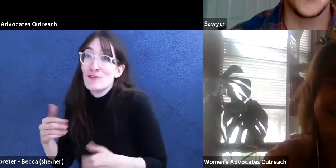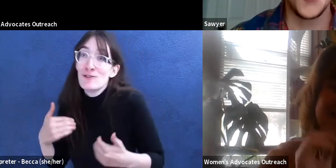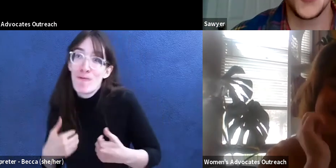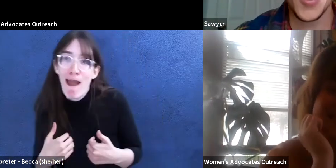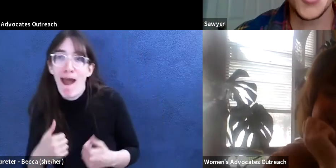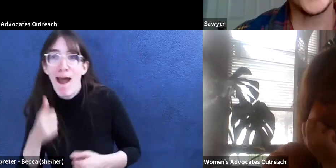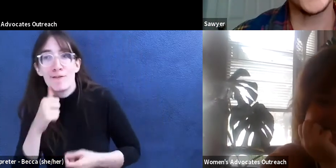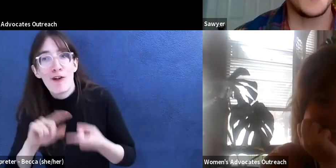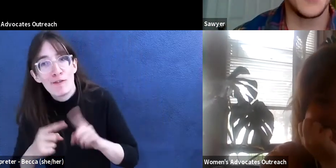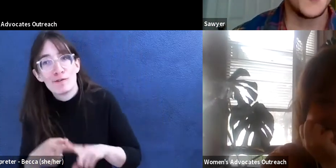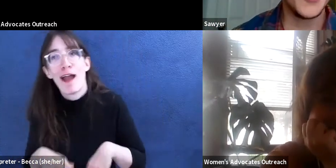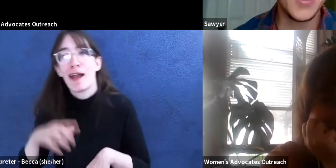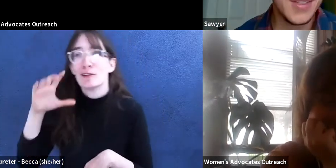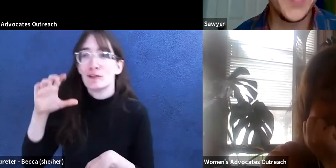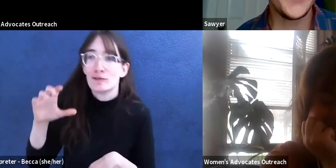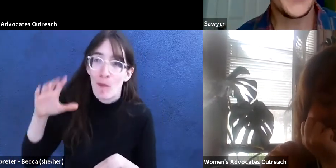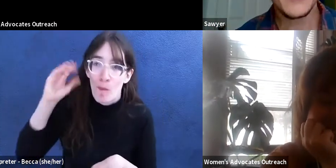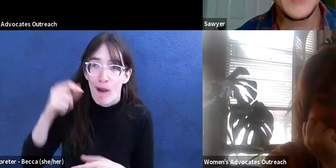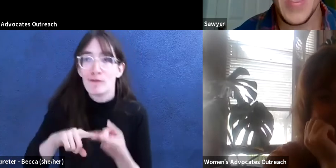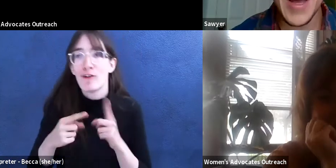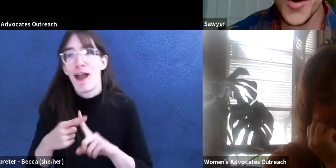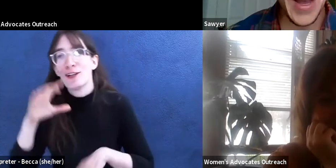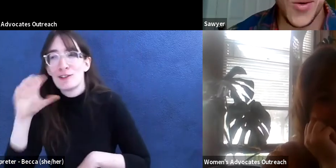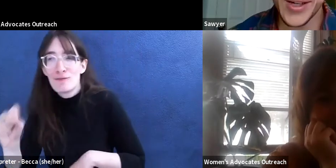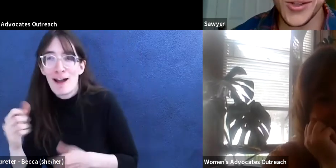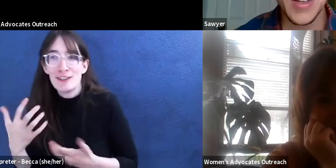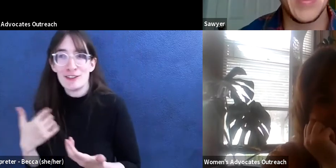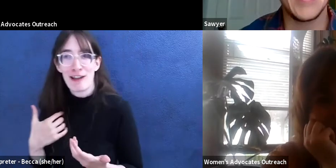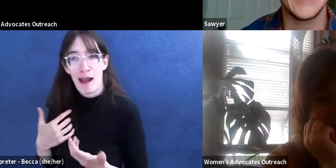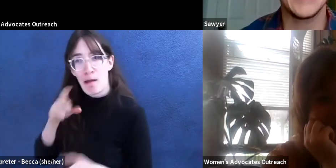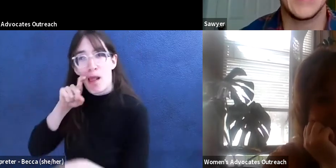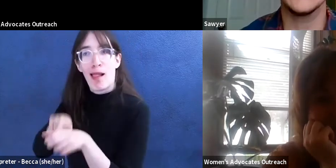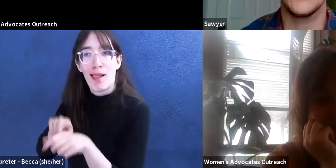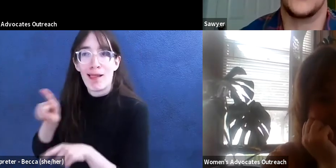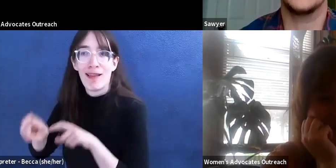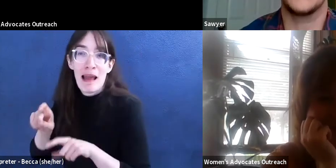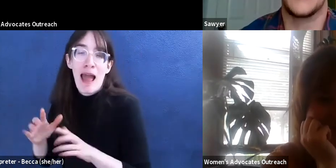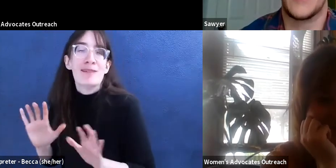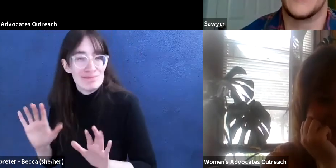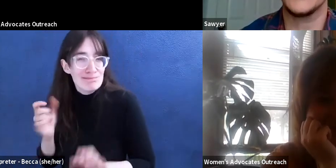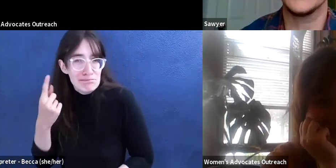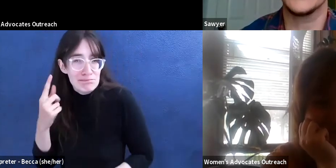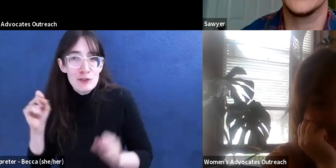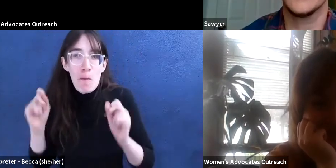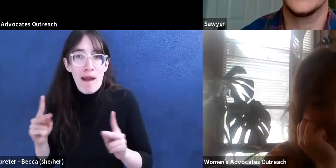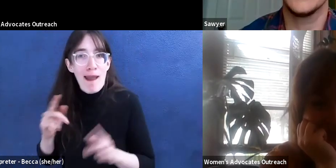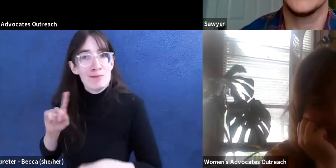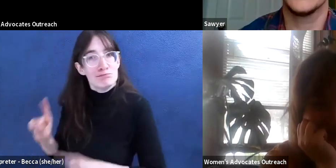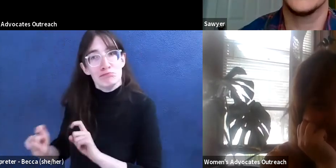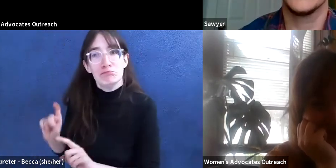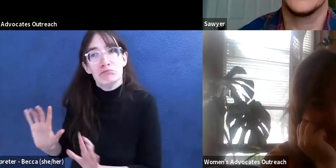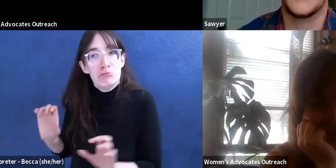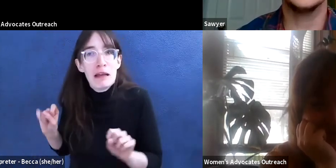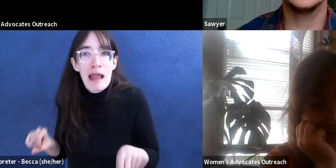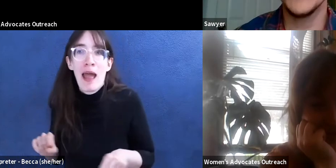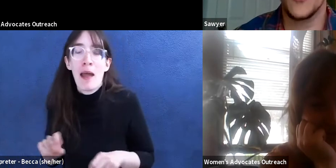and, affirming of lots of different identities, because it's still like,